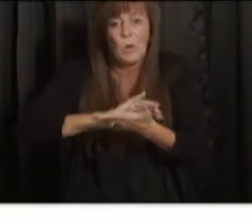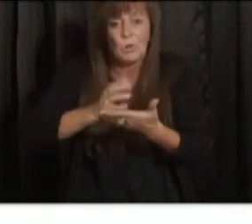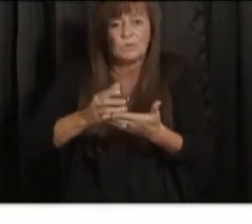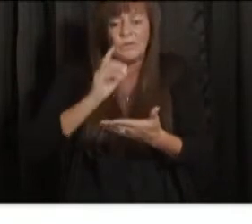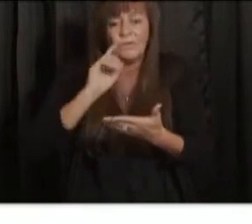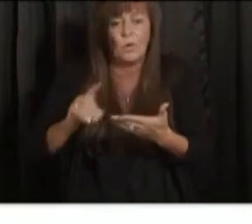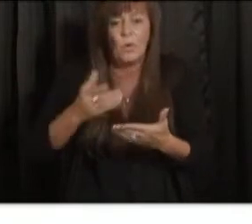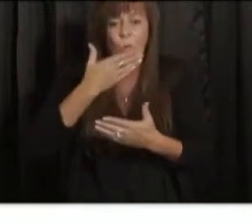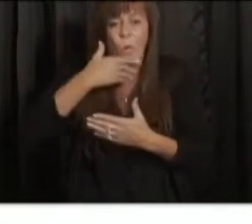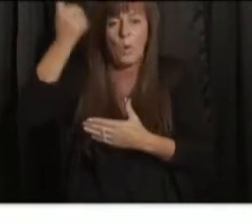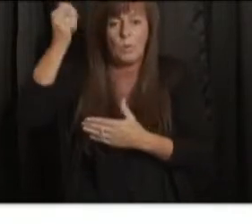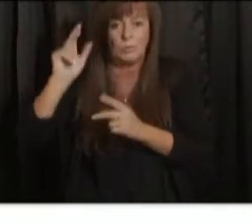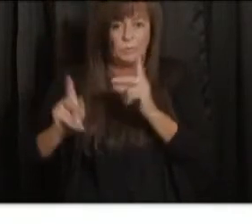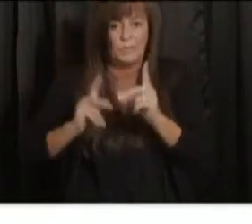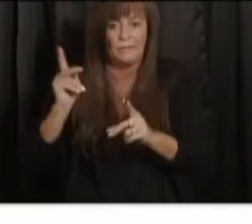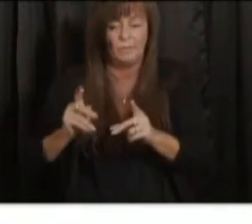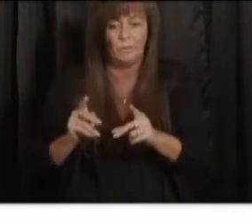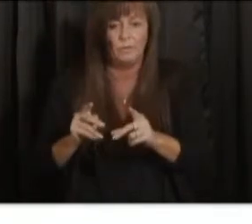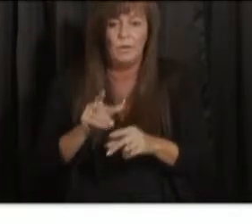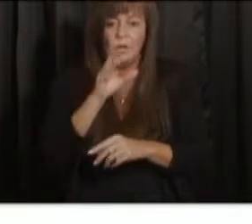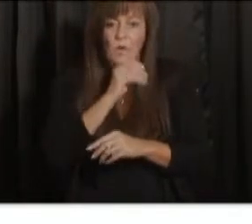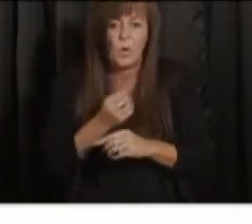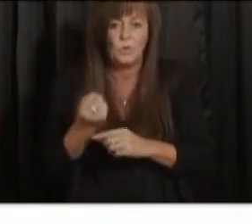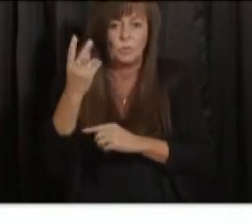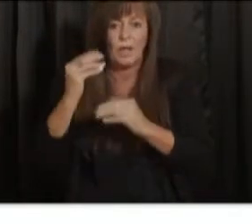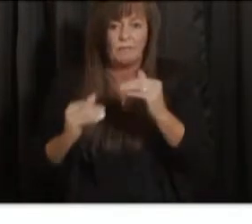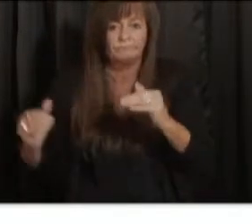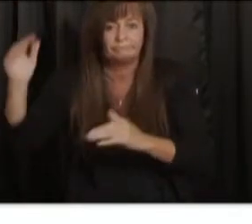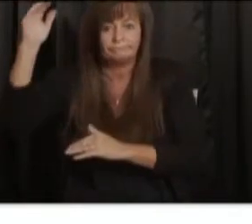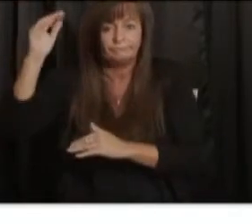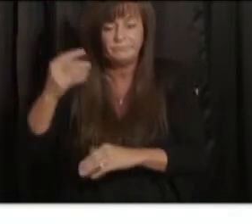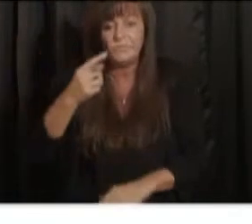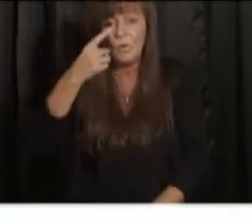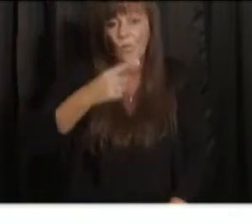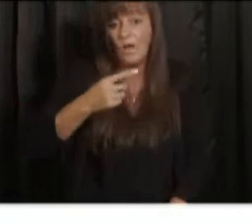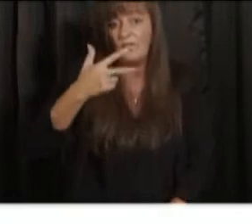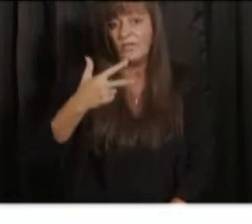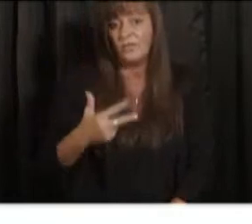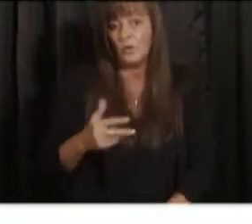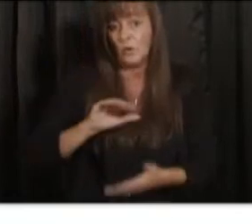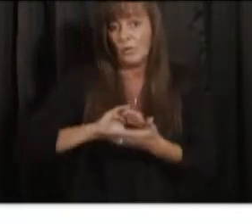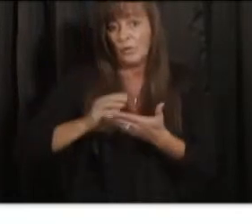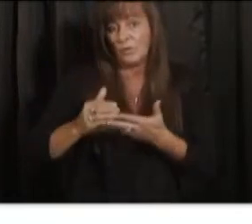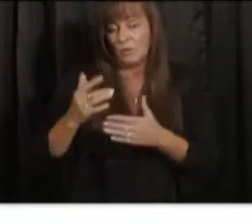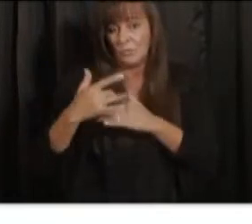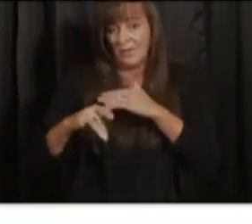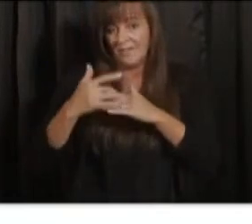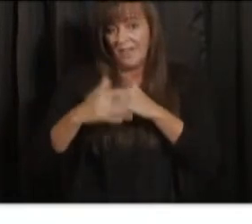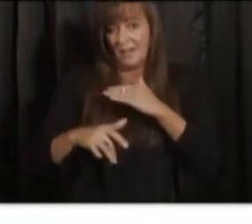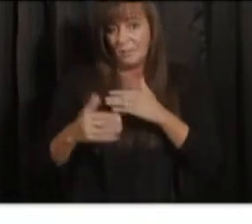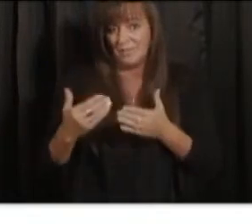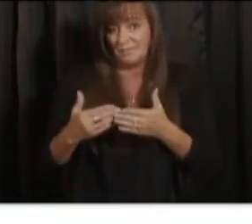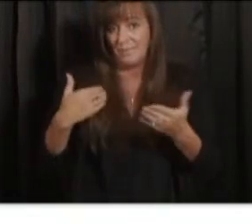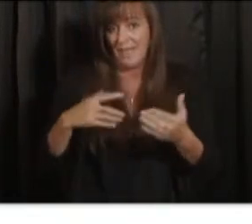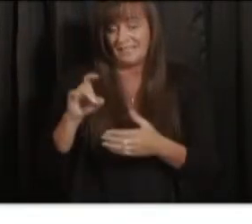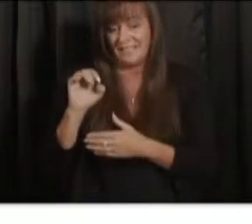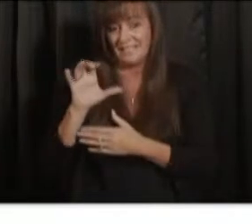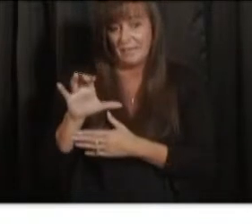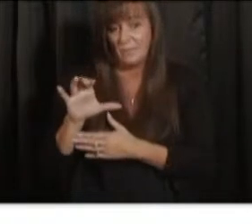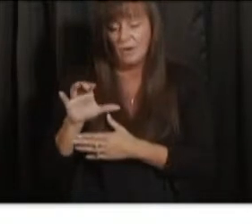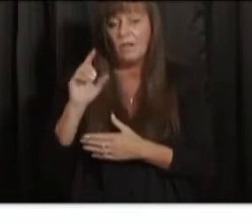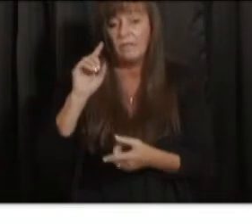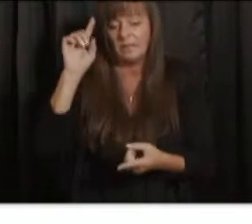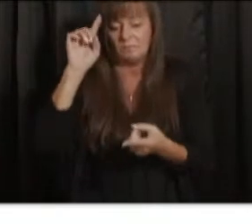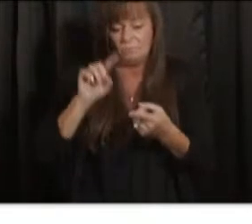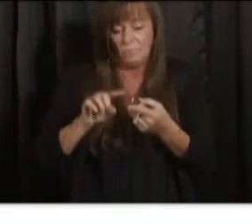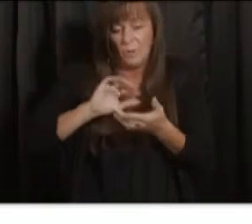and older. It's 1/3 of the dose of the Pfizer vaccine that's been available since this last December. This smaller